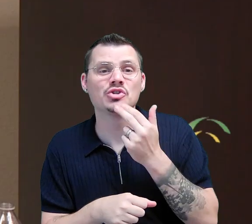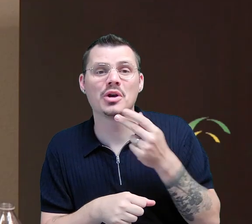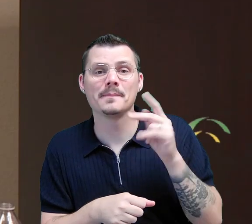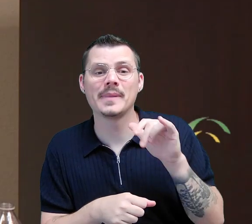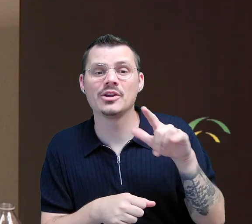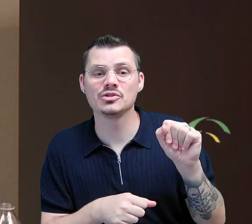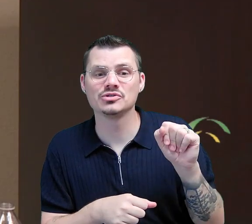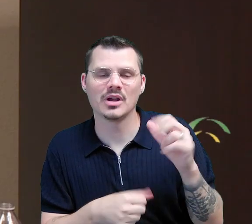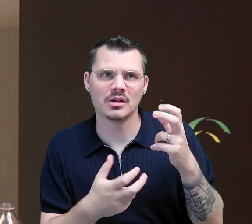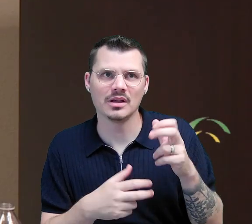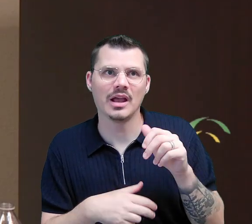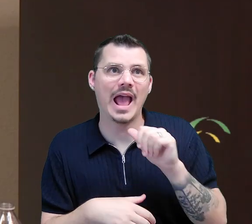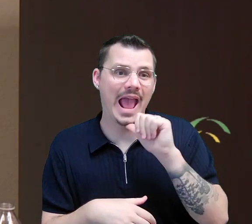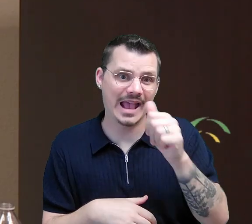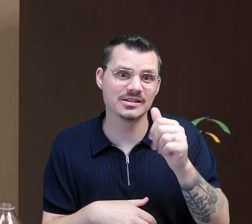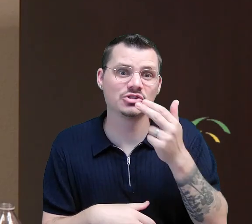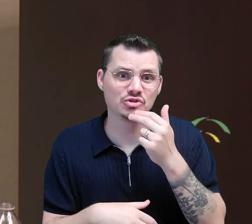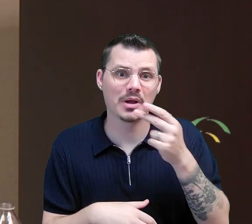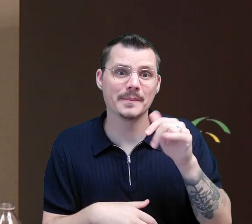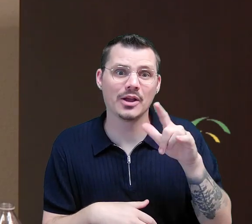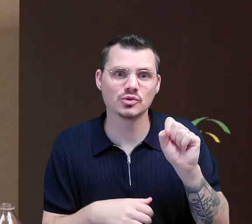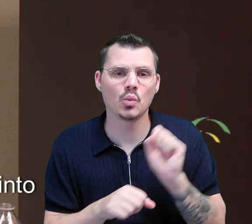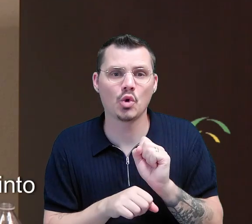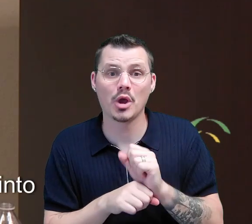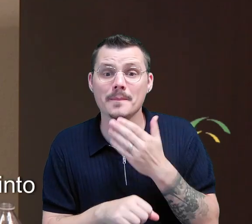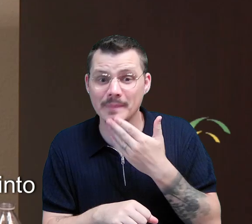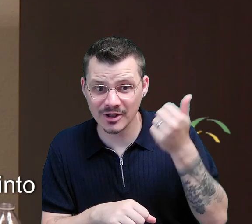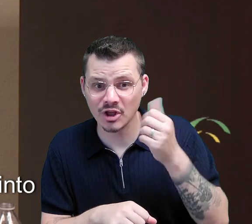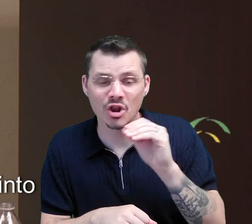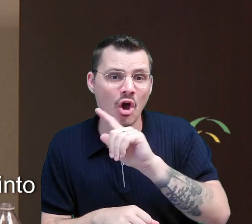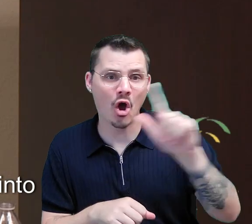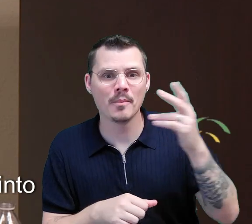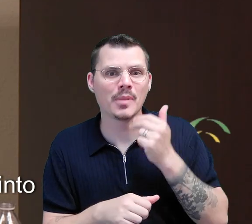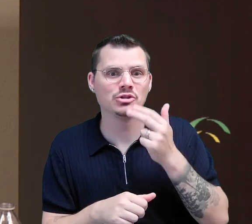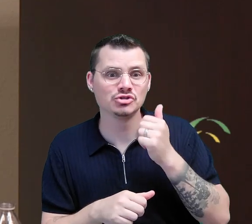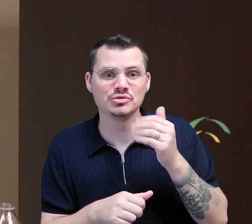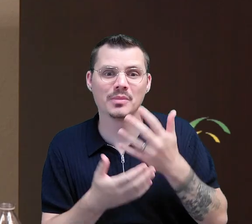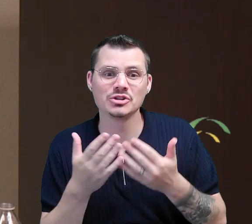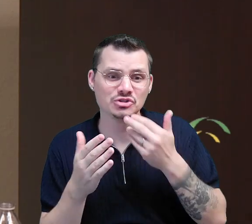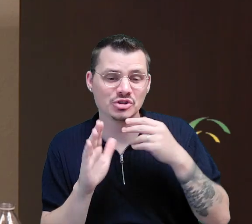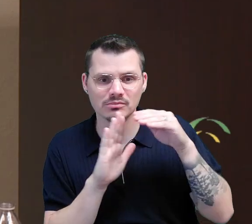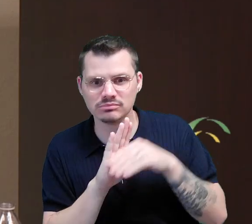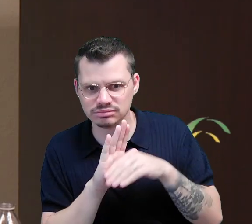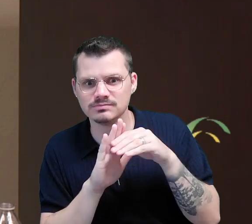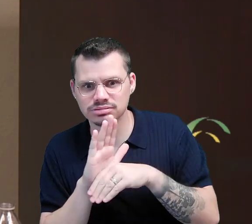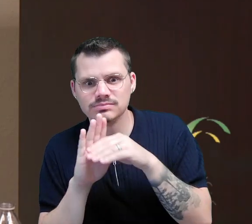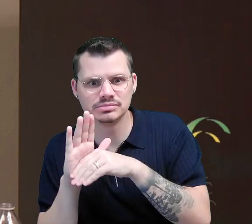sugar pills, anti-sugar pills, work better, and they all dropped their blood sugars into the nearly lethal